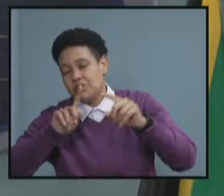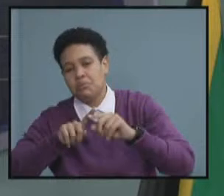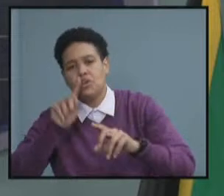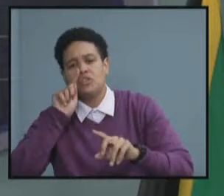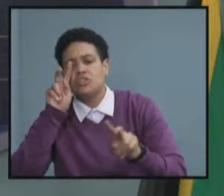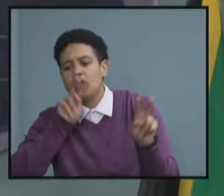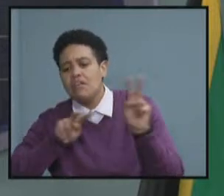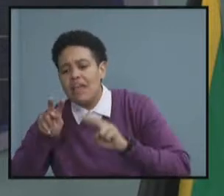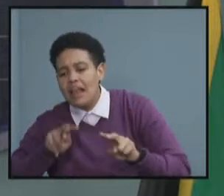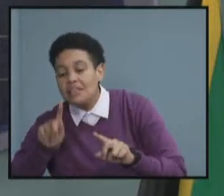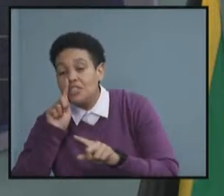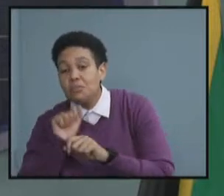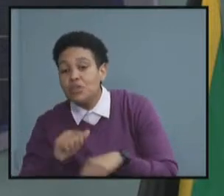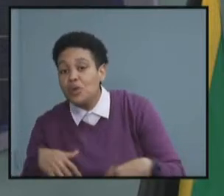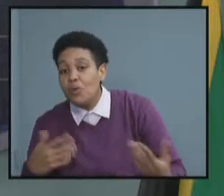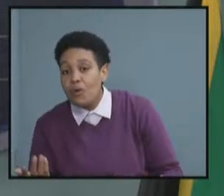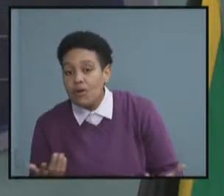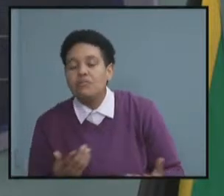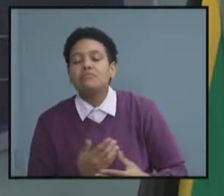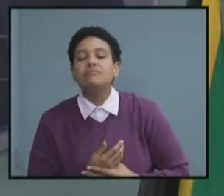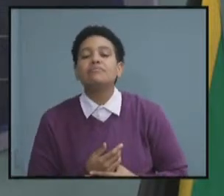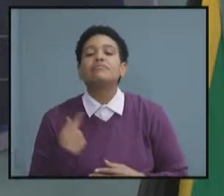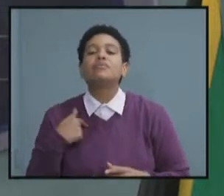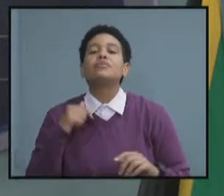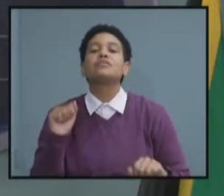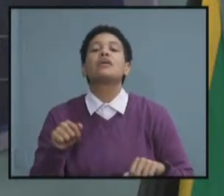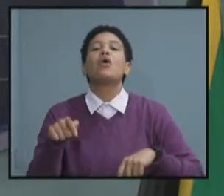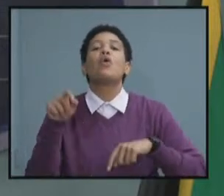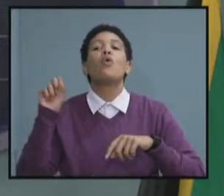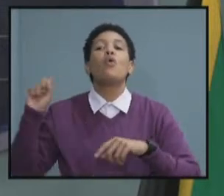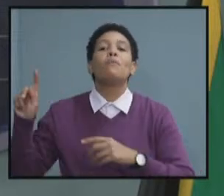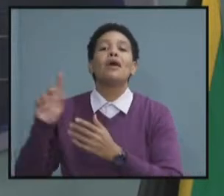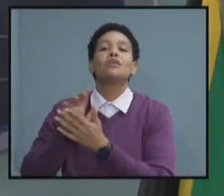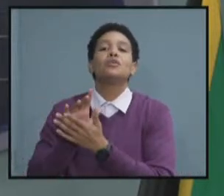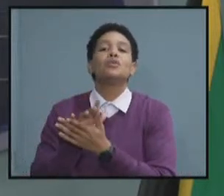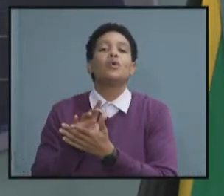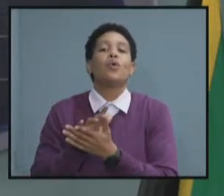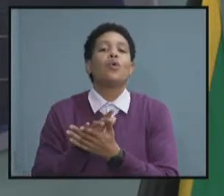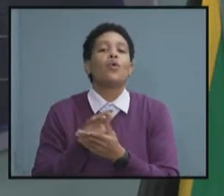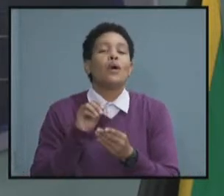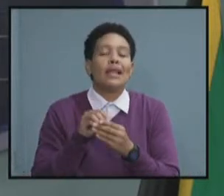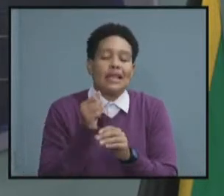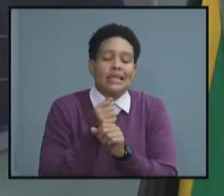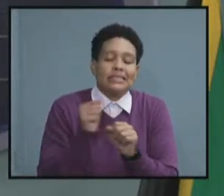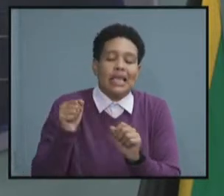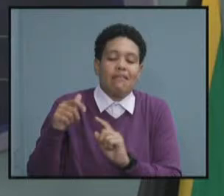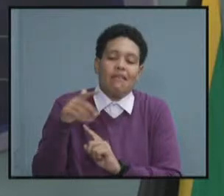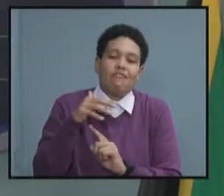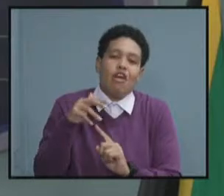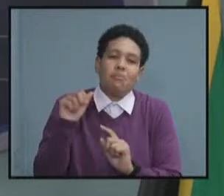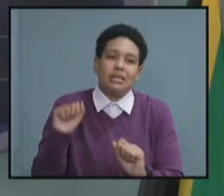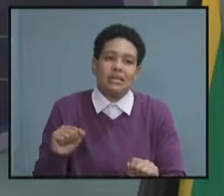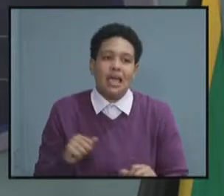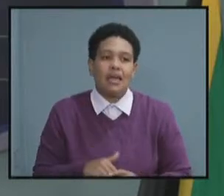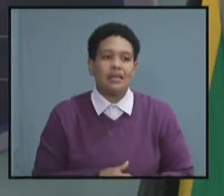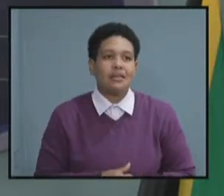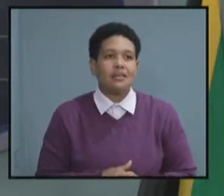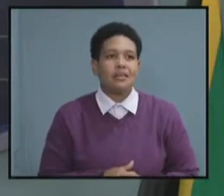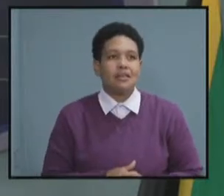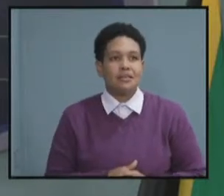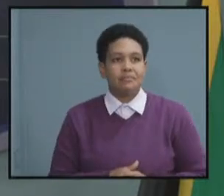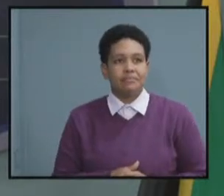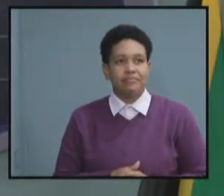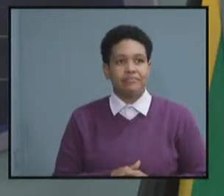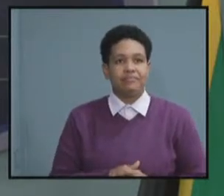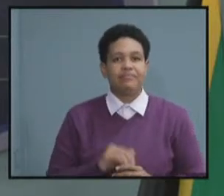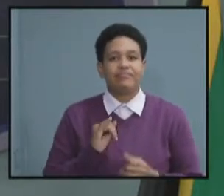measures to ensure that we can go back to school in a safe environment. Thank you, sir. A final question,